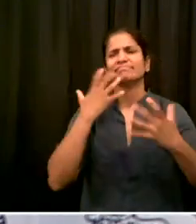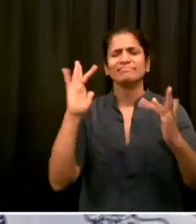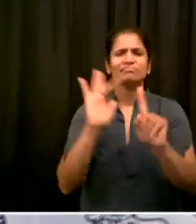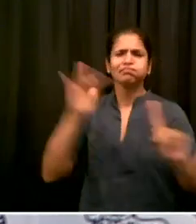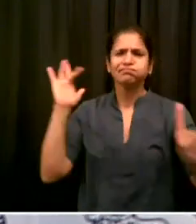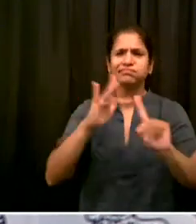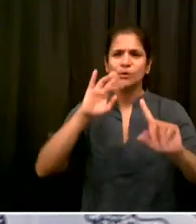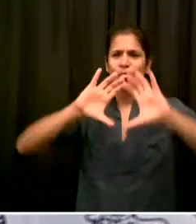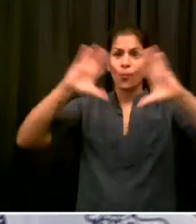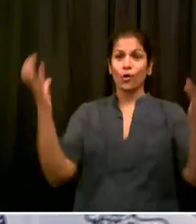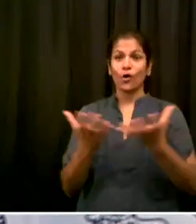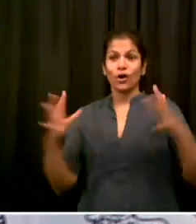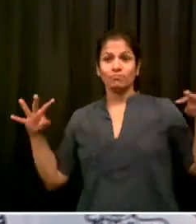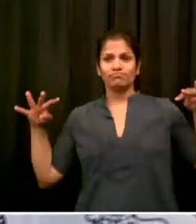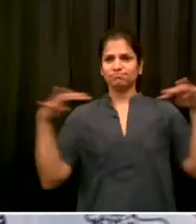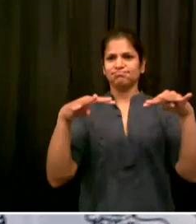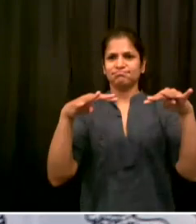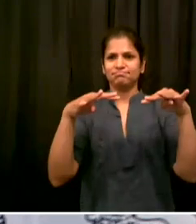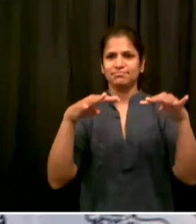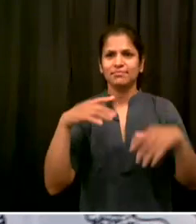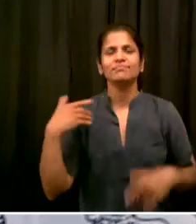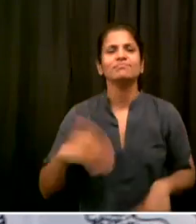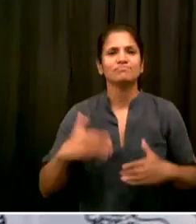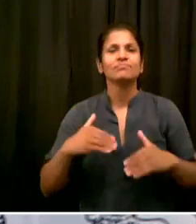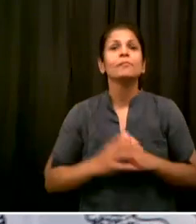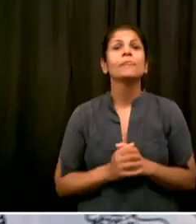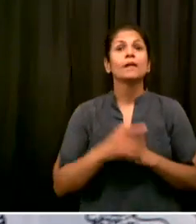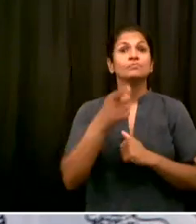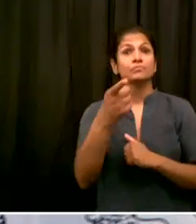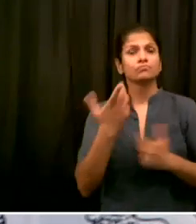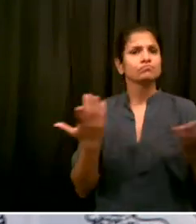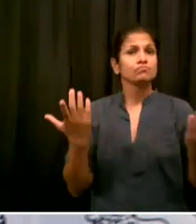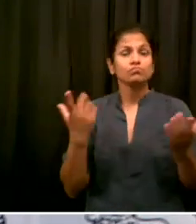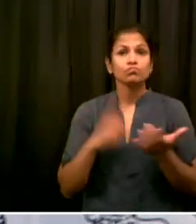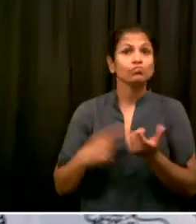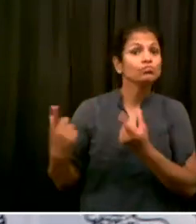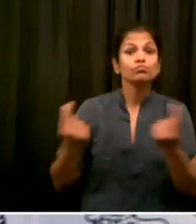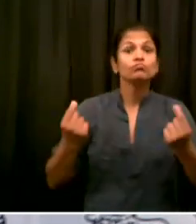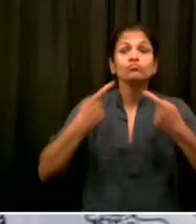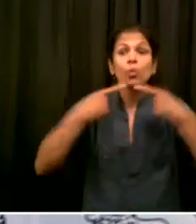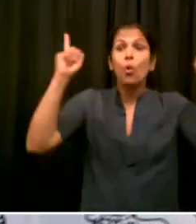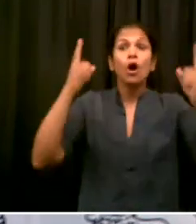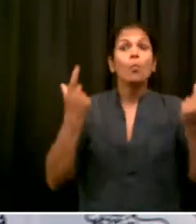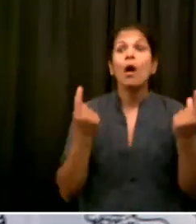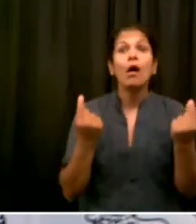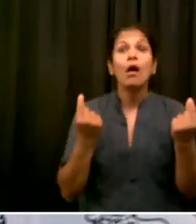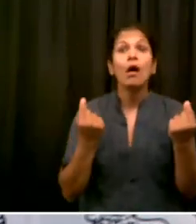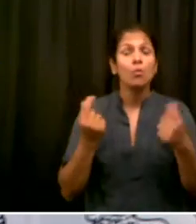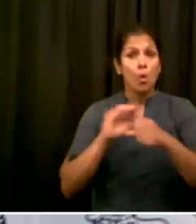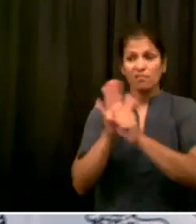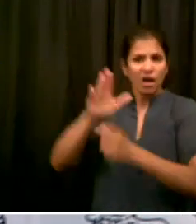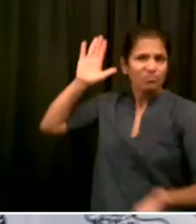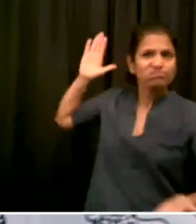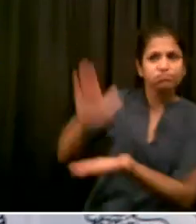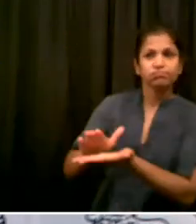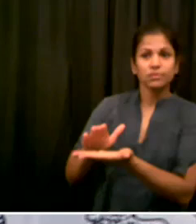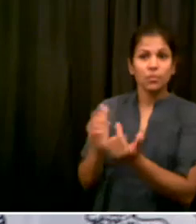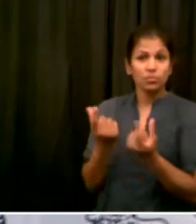worked is not only relying on the strength of New Yorkers, but looking at what's happening around the world and learning